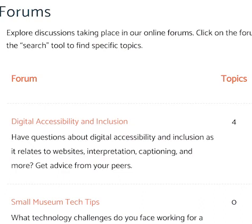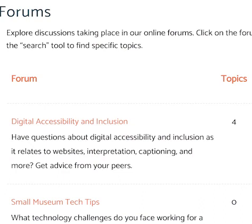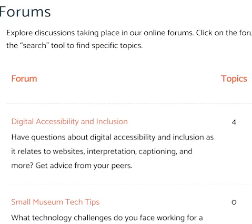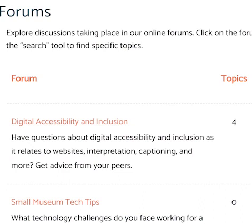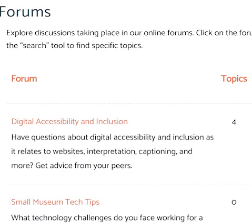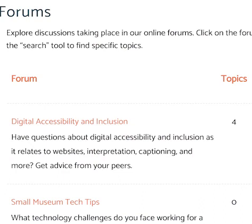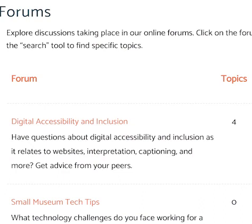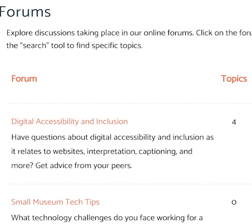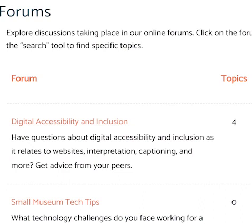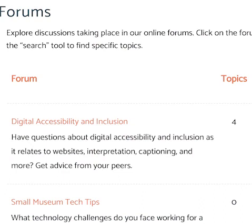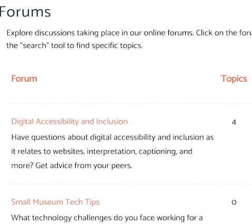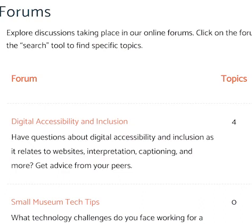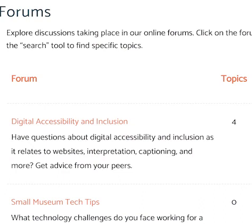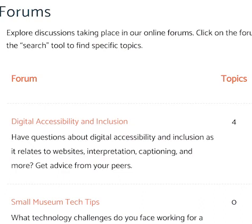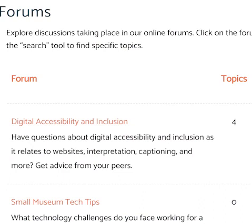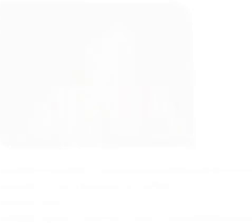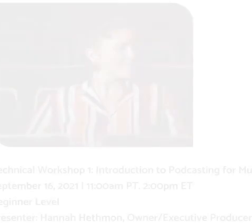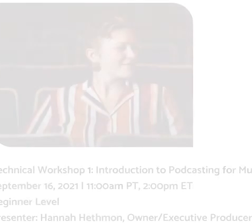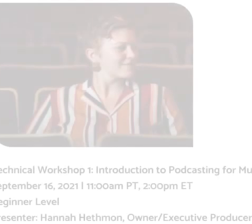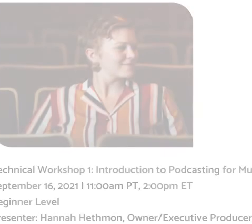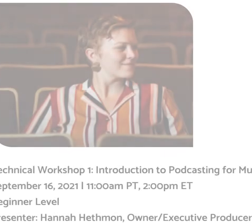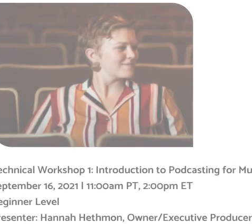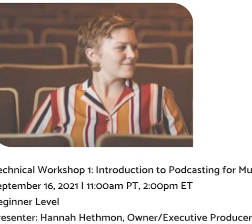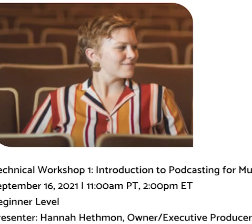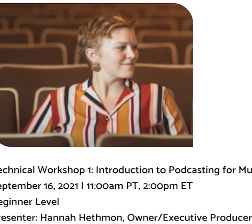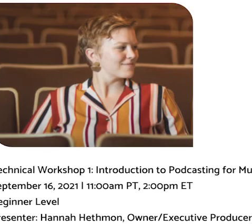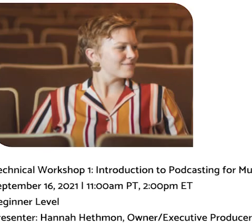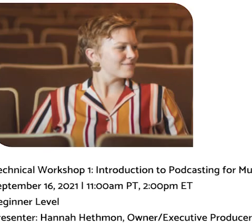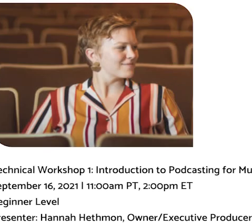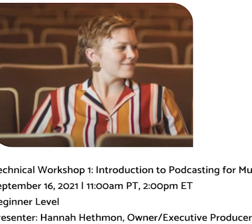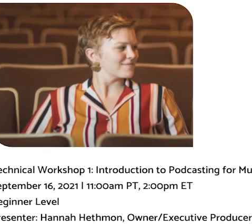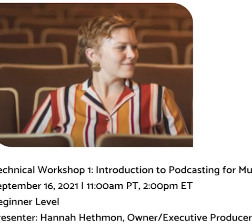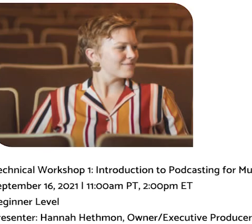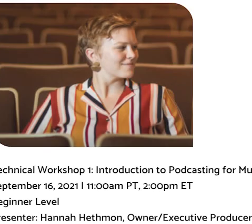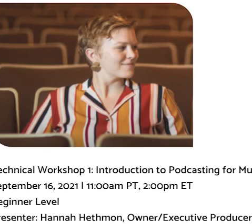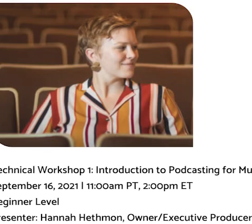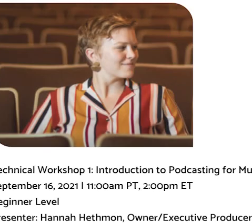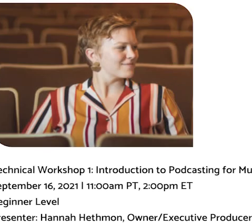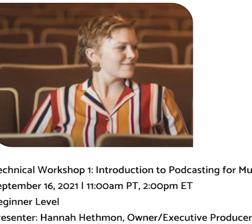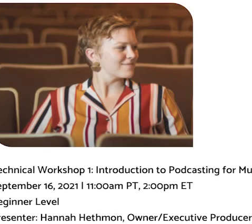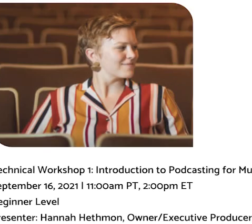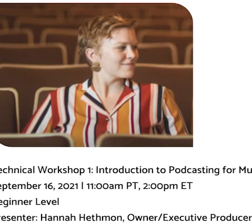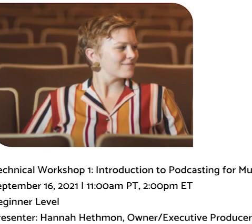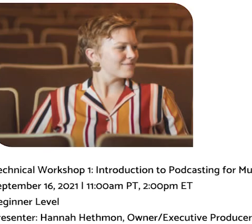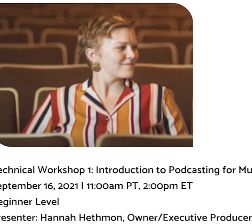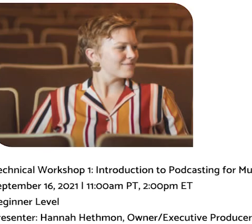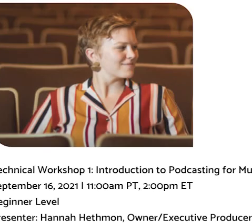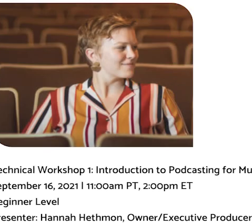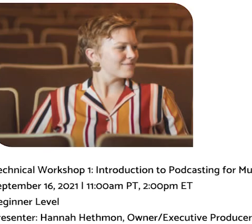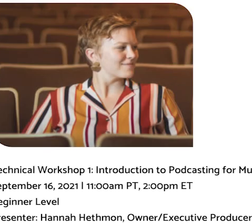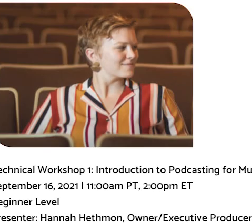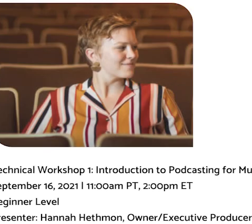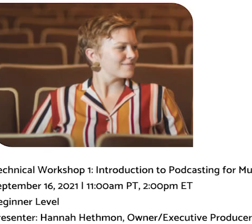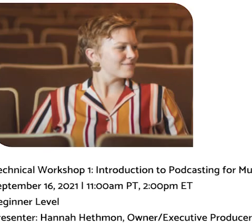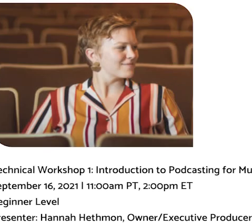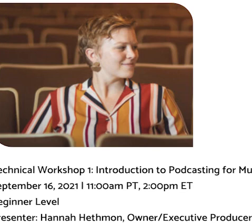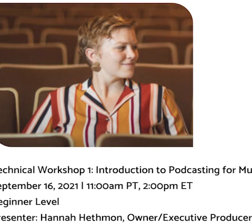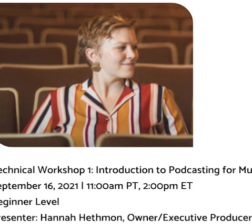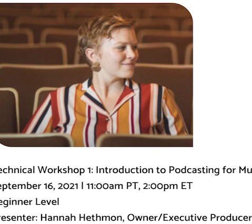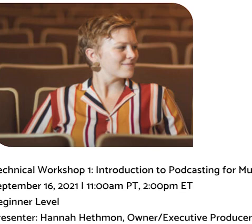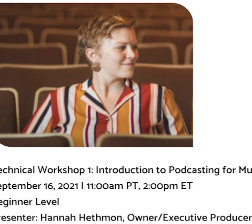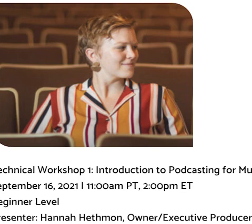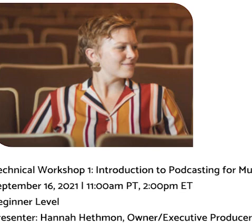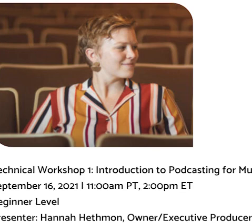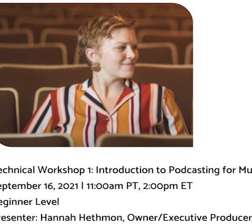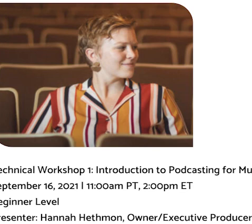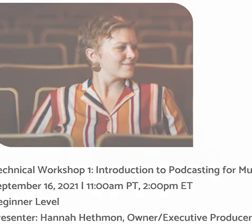questions, follow us on social media, and join us for Tech Workshop number 1, Introduction to Podcasting for Museums